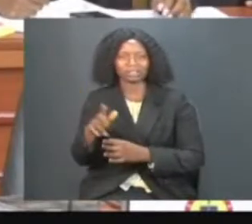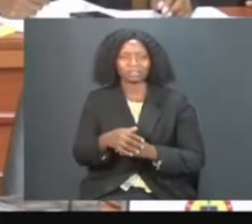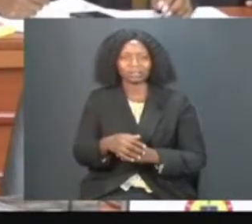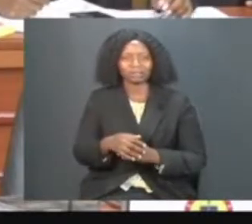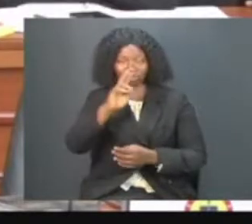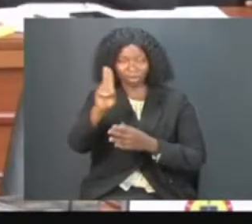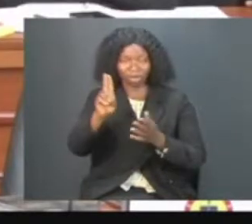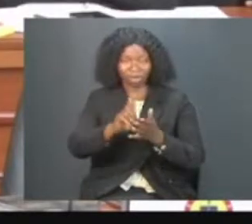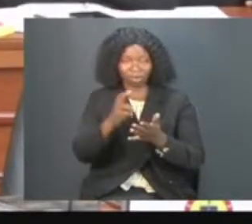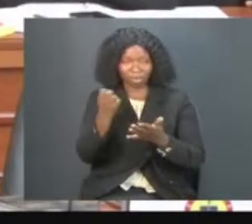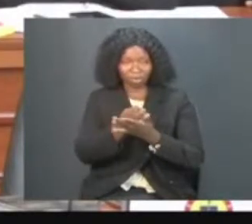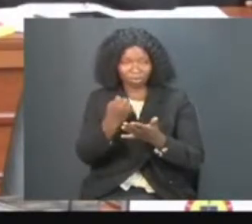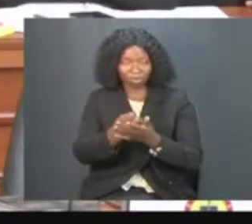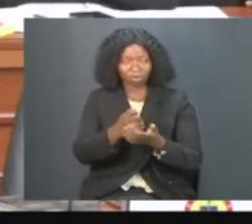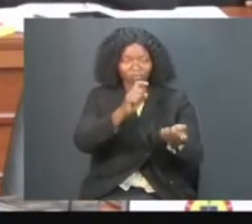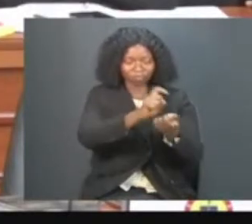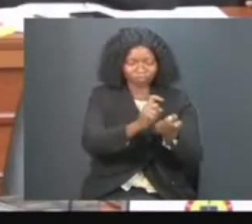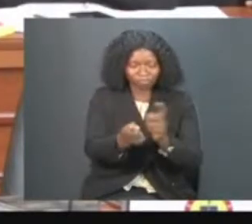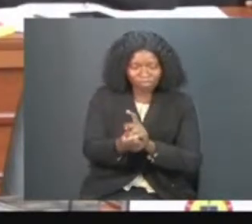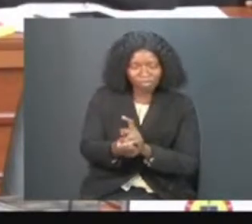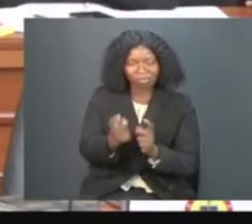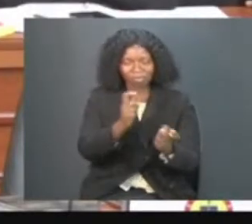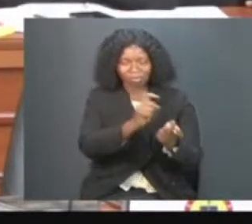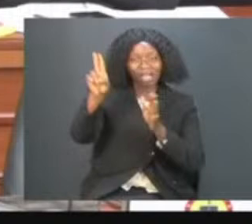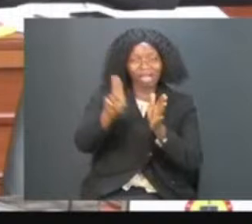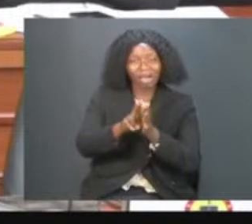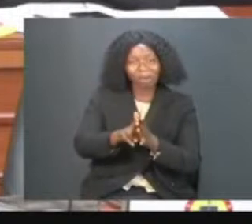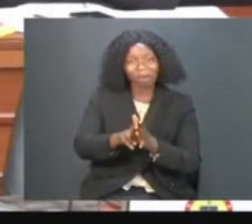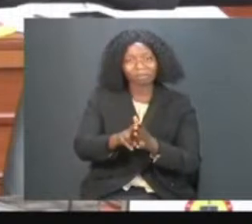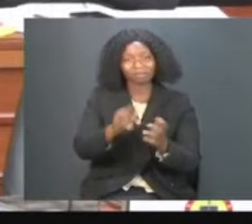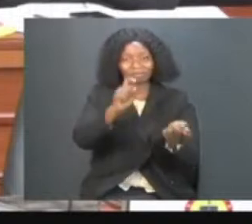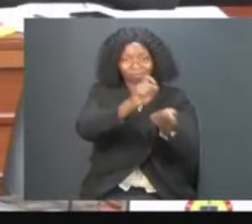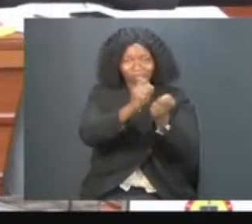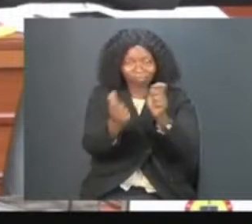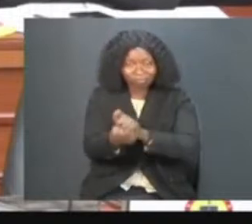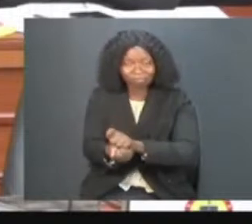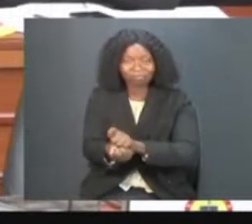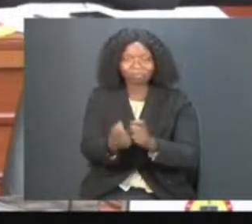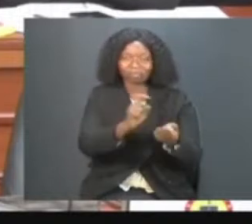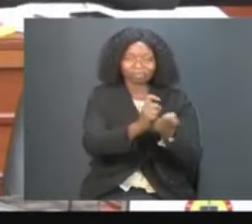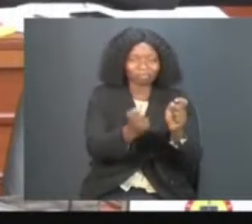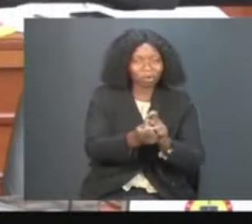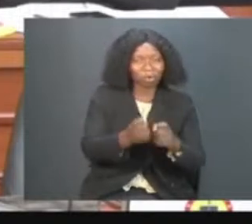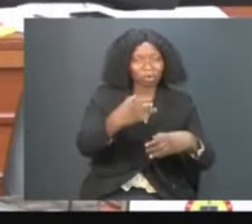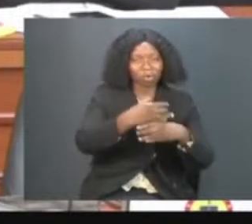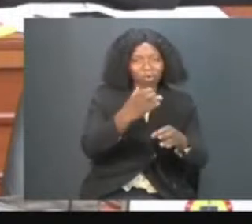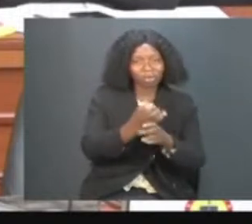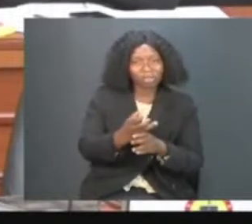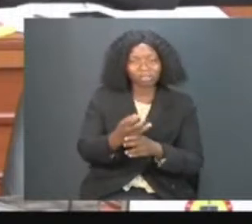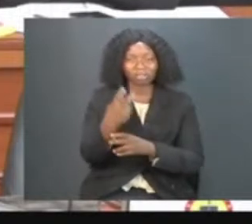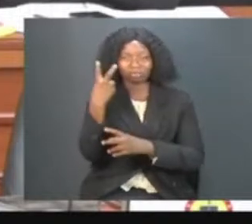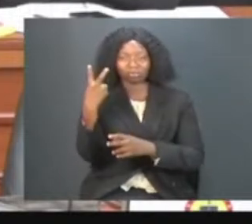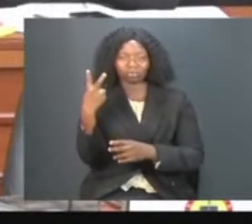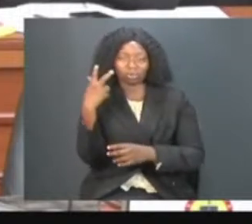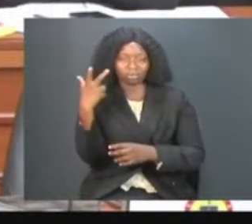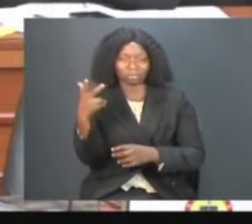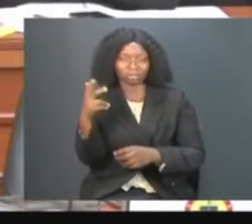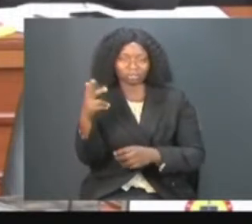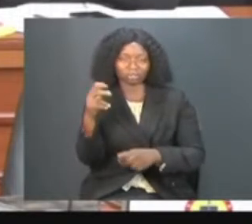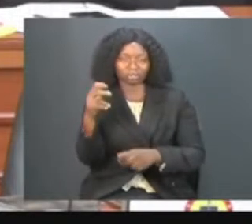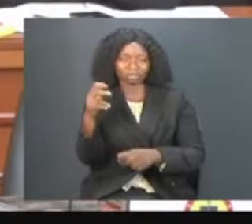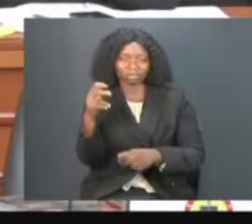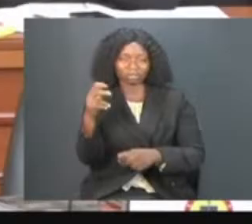the document whereby various particular job is going to create 3 jobs. That